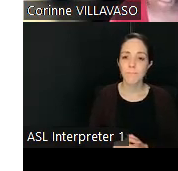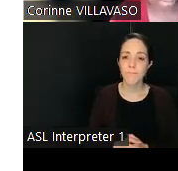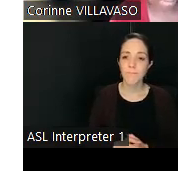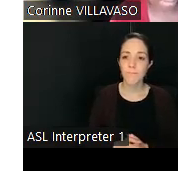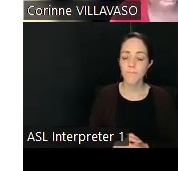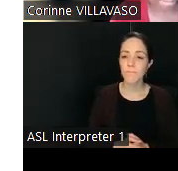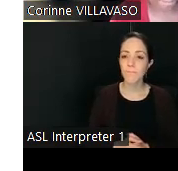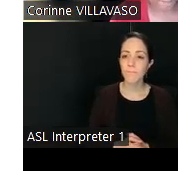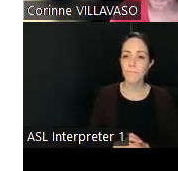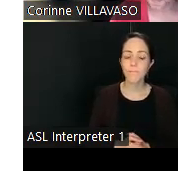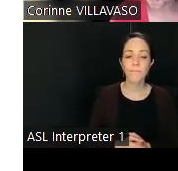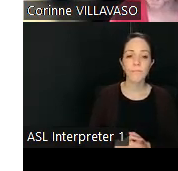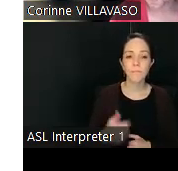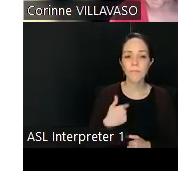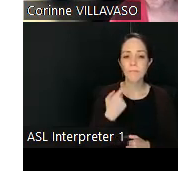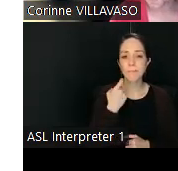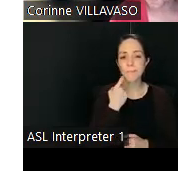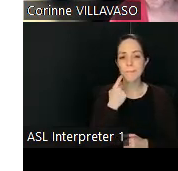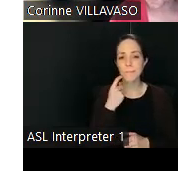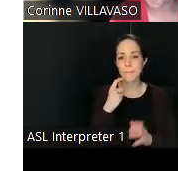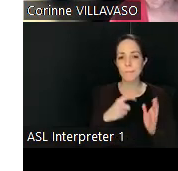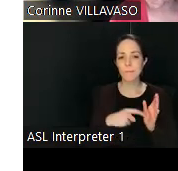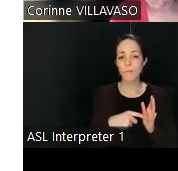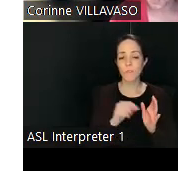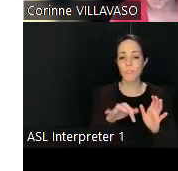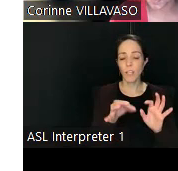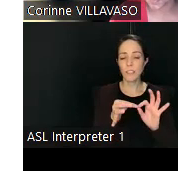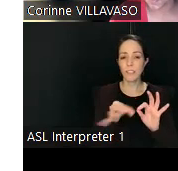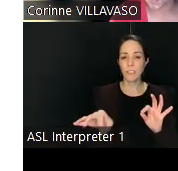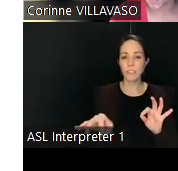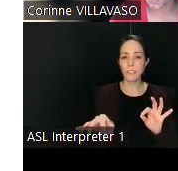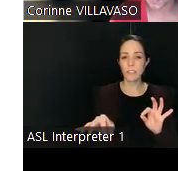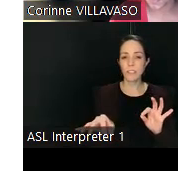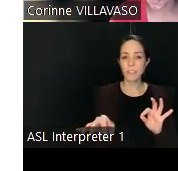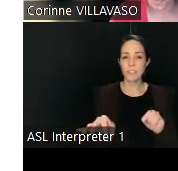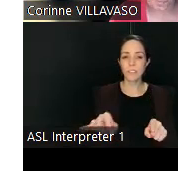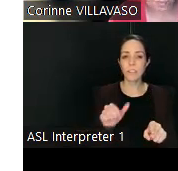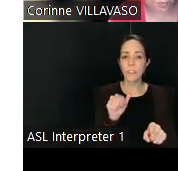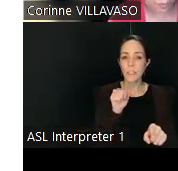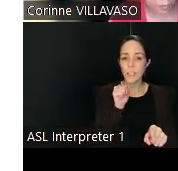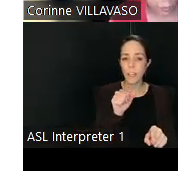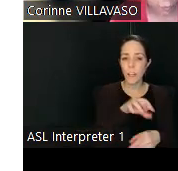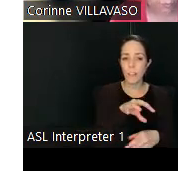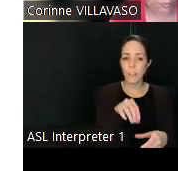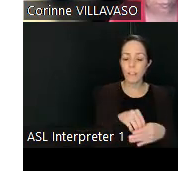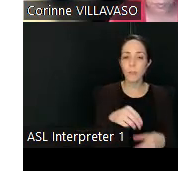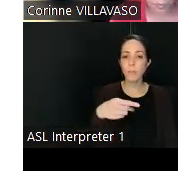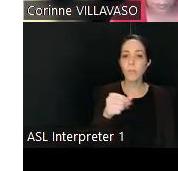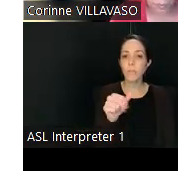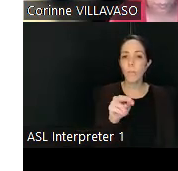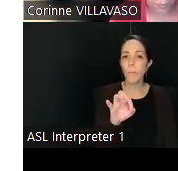I just noted that this sentence does include panels, because we are now making